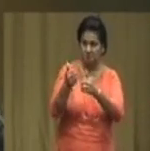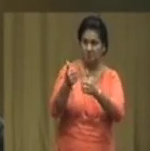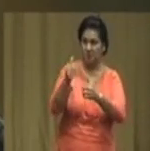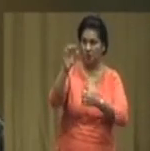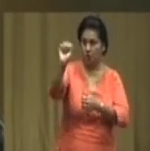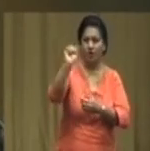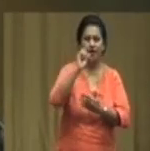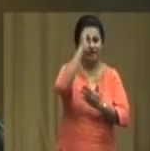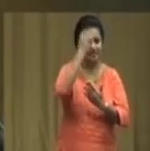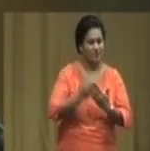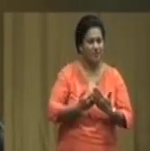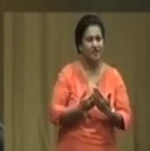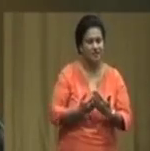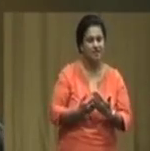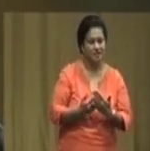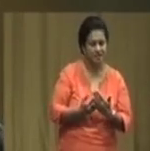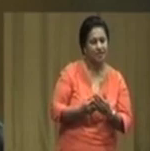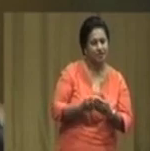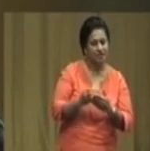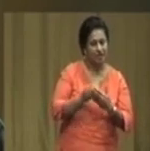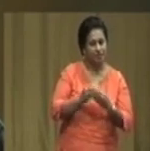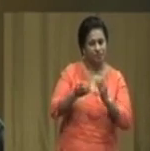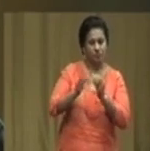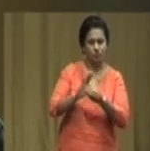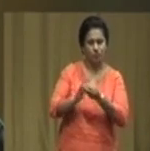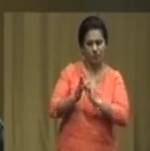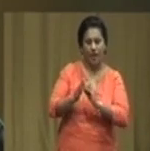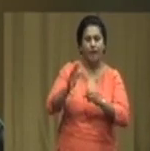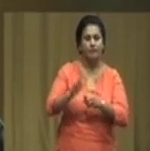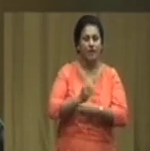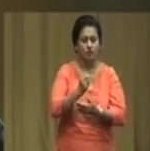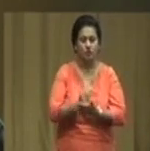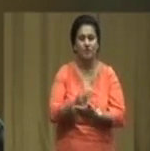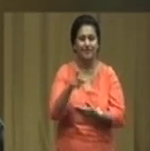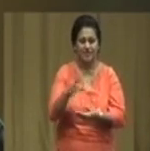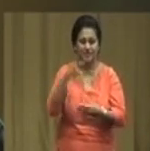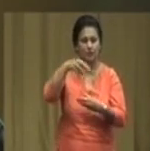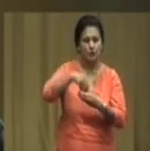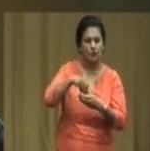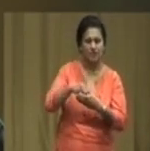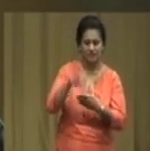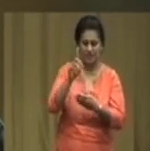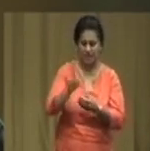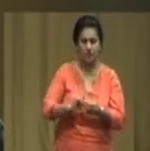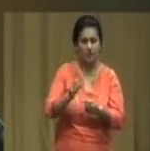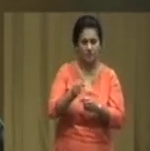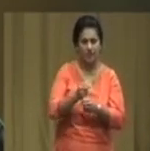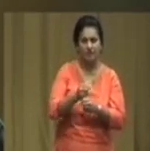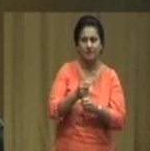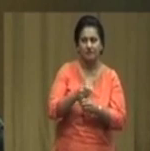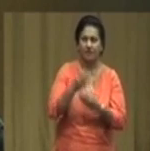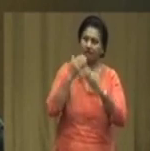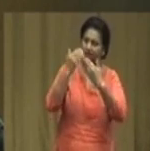OER to keep inclusive design first and foremost in all the work that we do. And so thank you